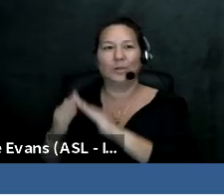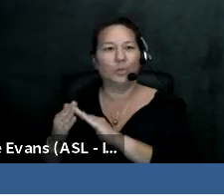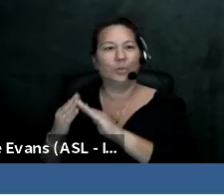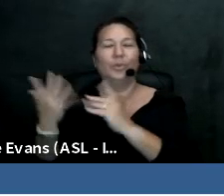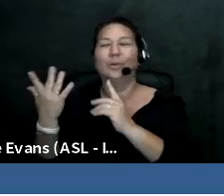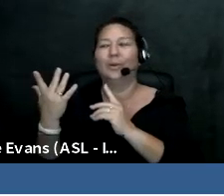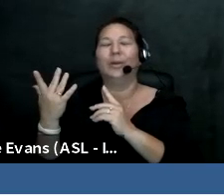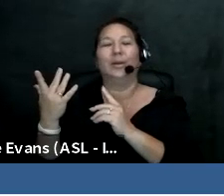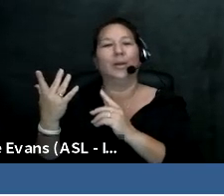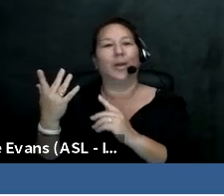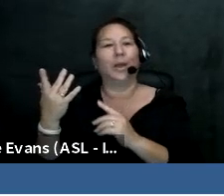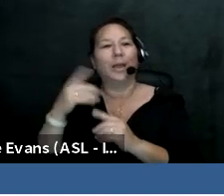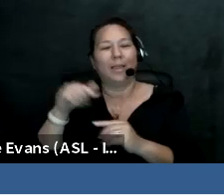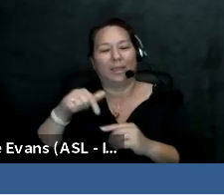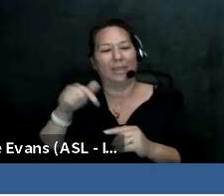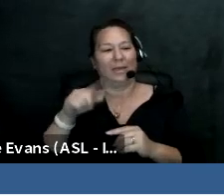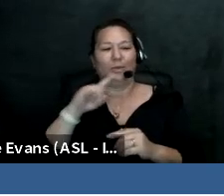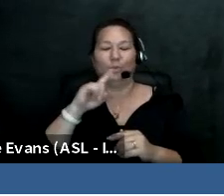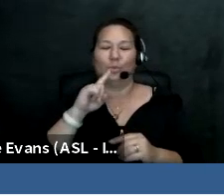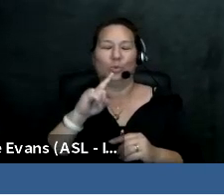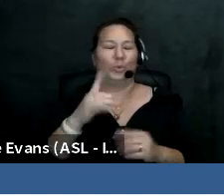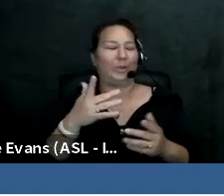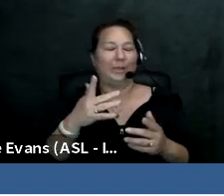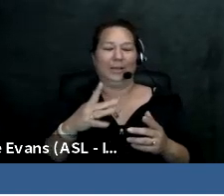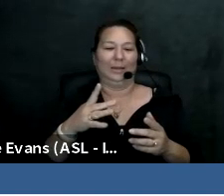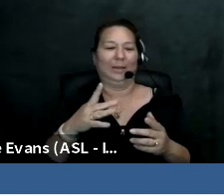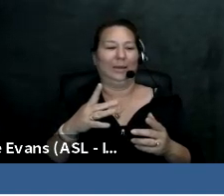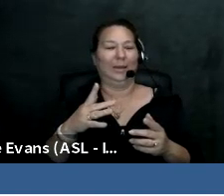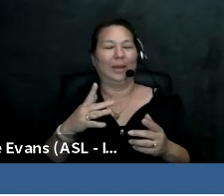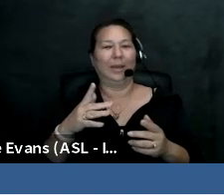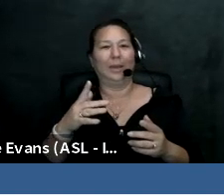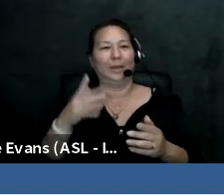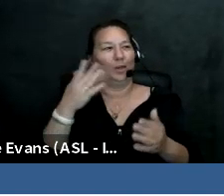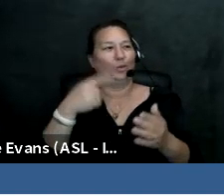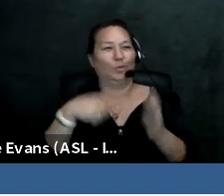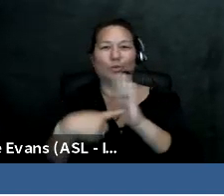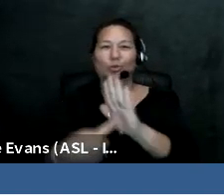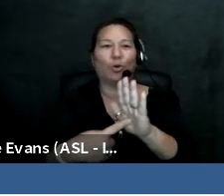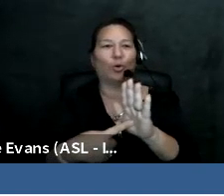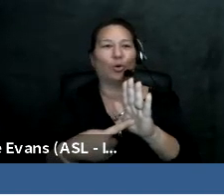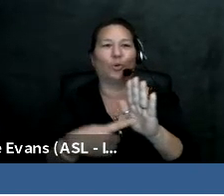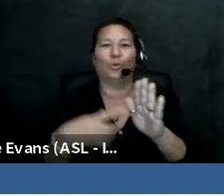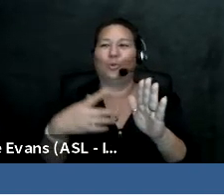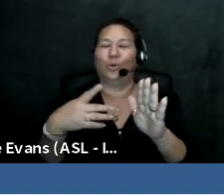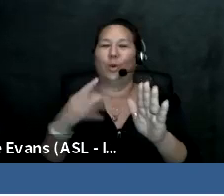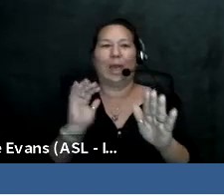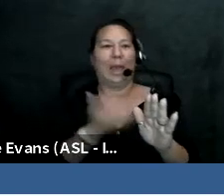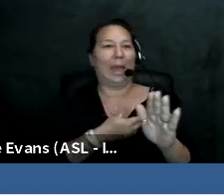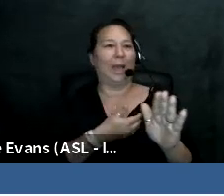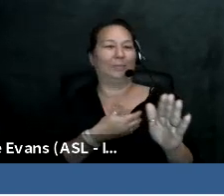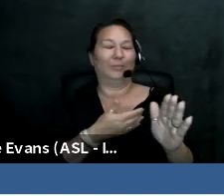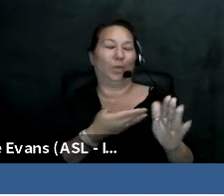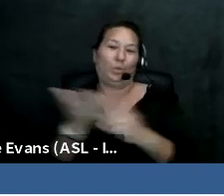also able to use evidence and equity focused approach to protecting our community.